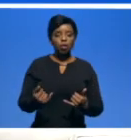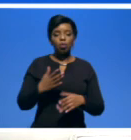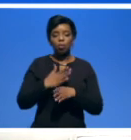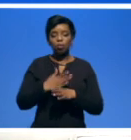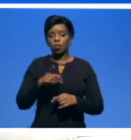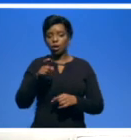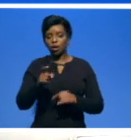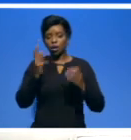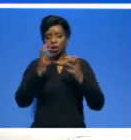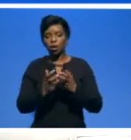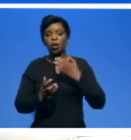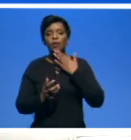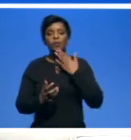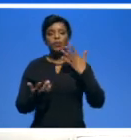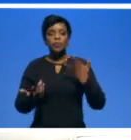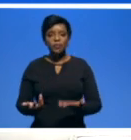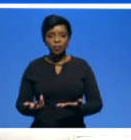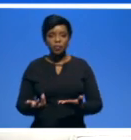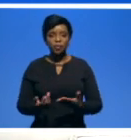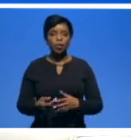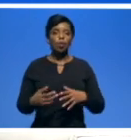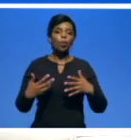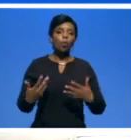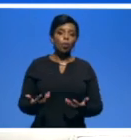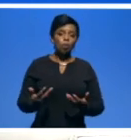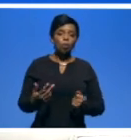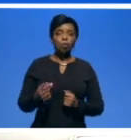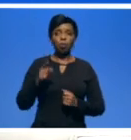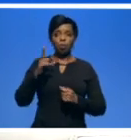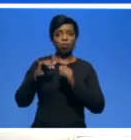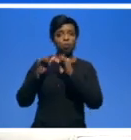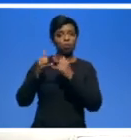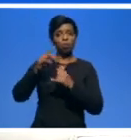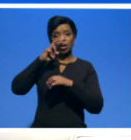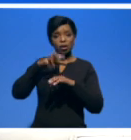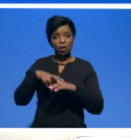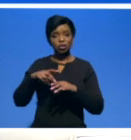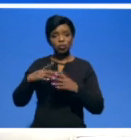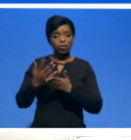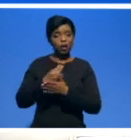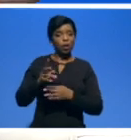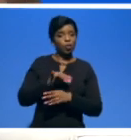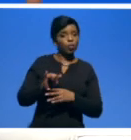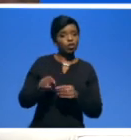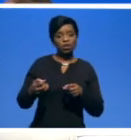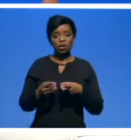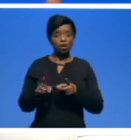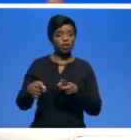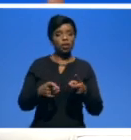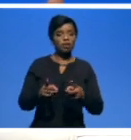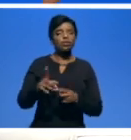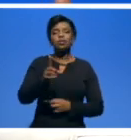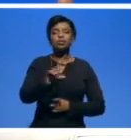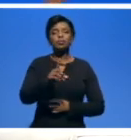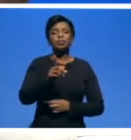ho ba jwang, le hore na moruo o lokela hore o nke direction efe, le hore ke difeng tseo e leng